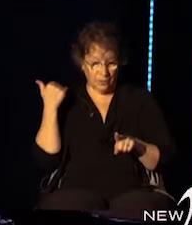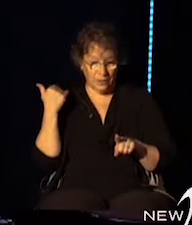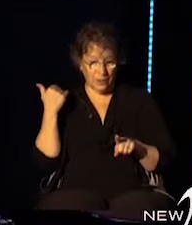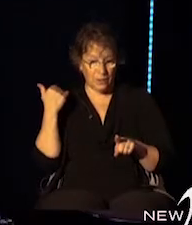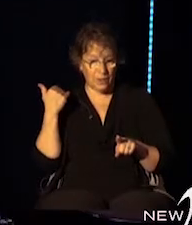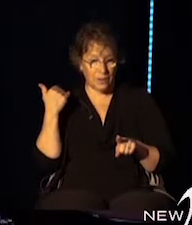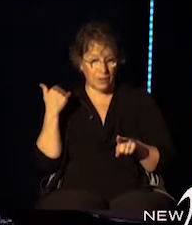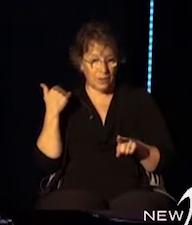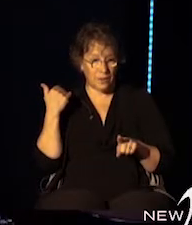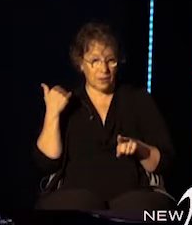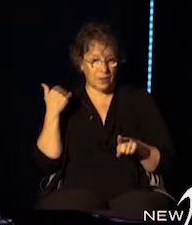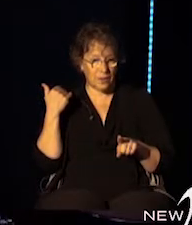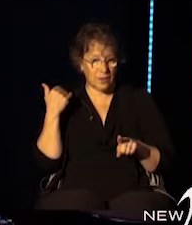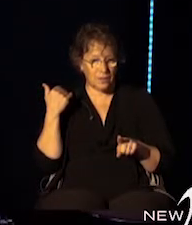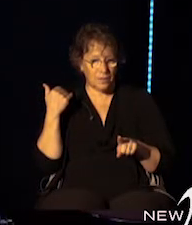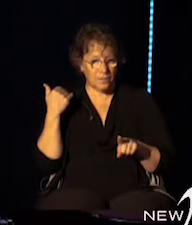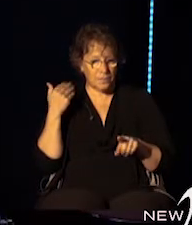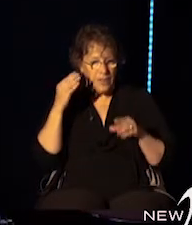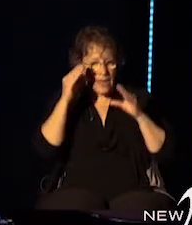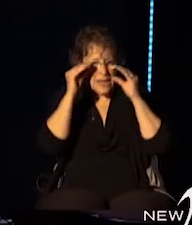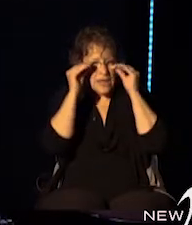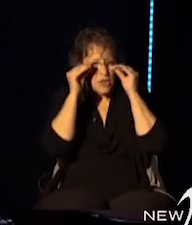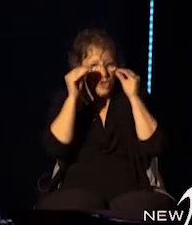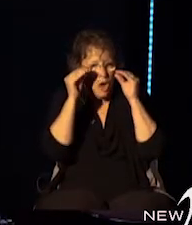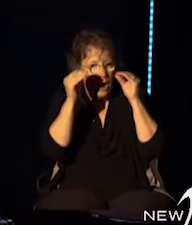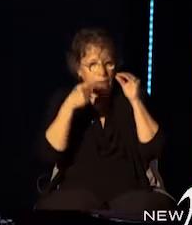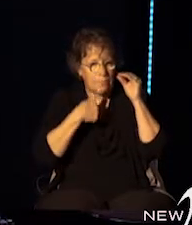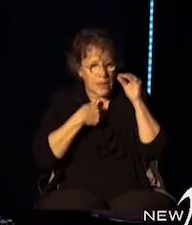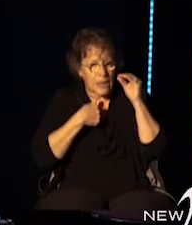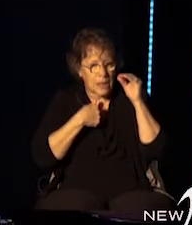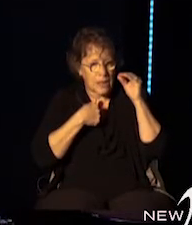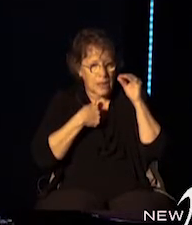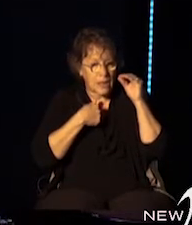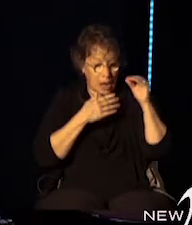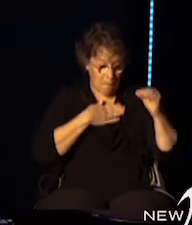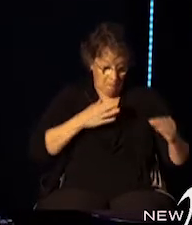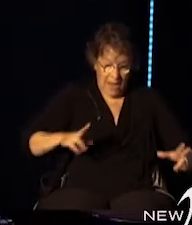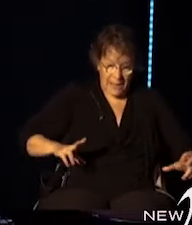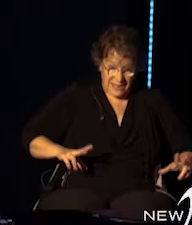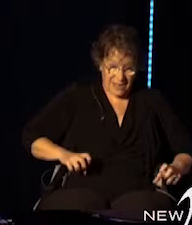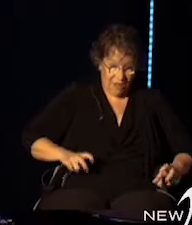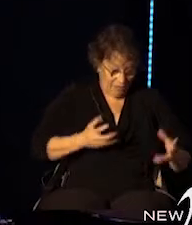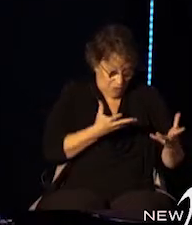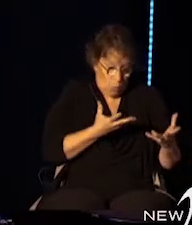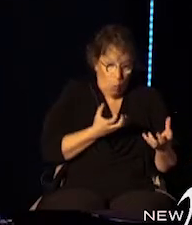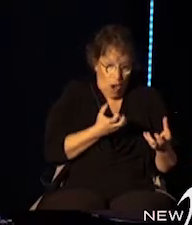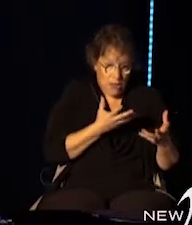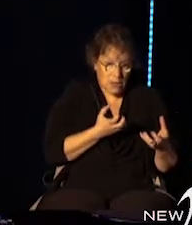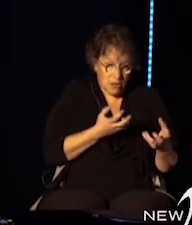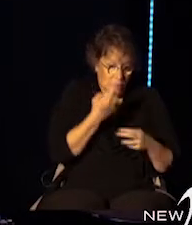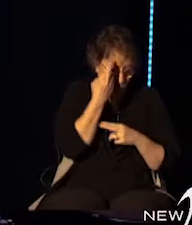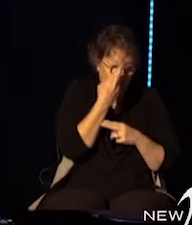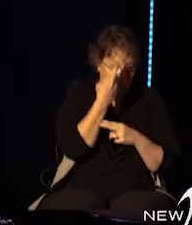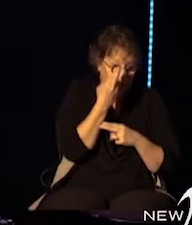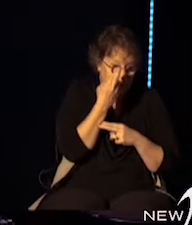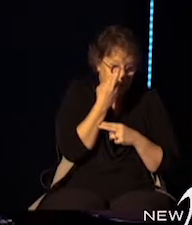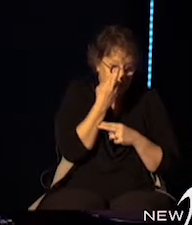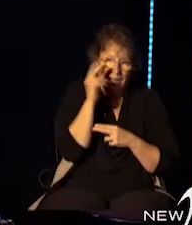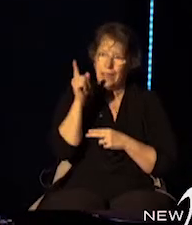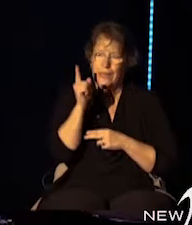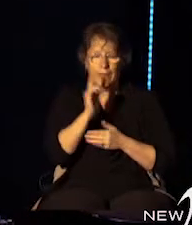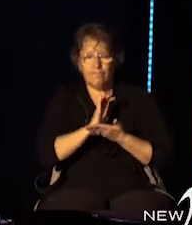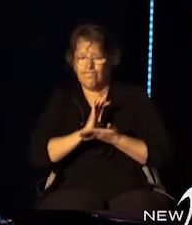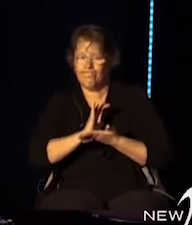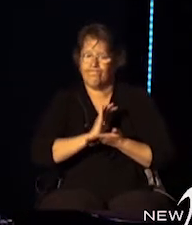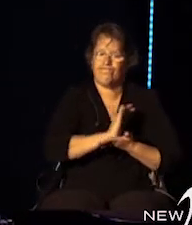he broke me of some of the selfish motivations for why I wanted to have a relationship with him,